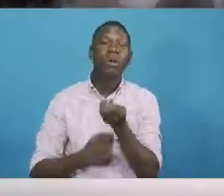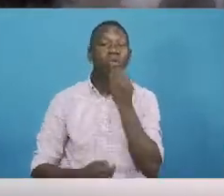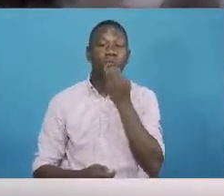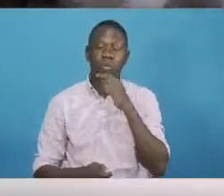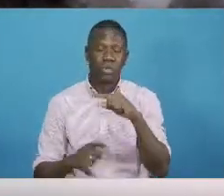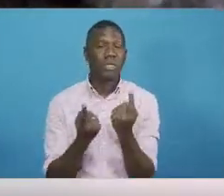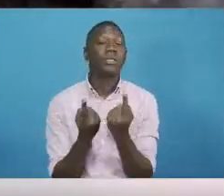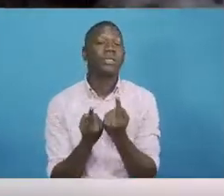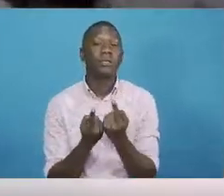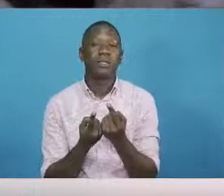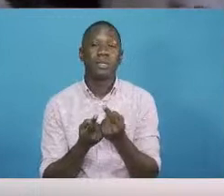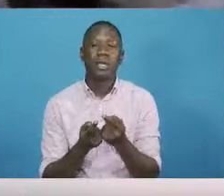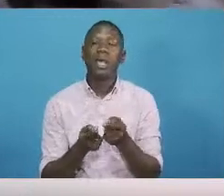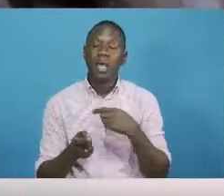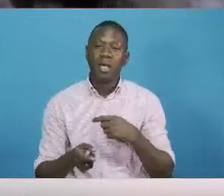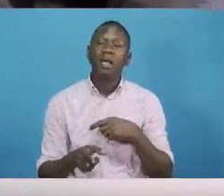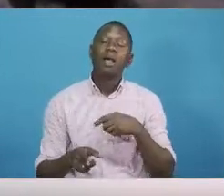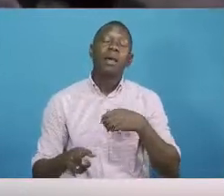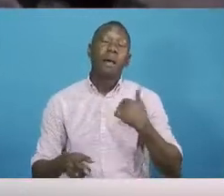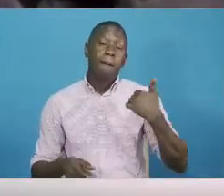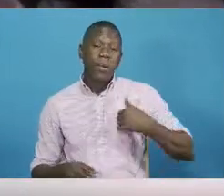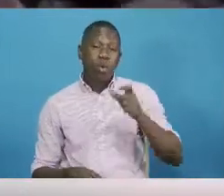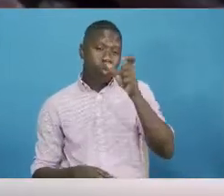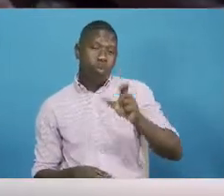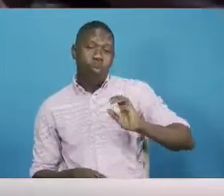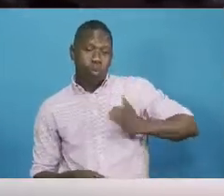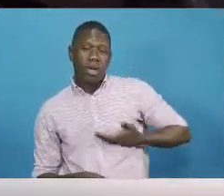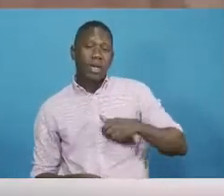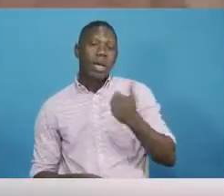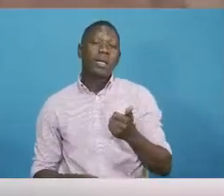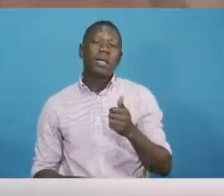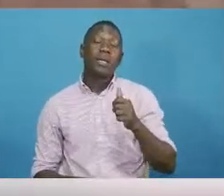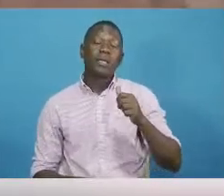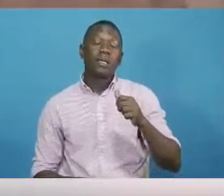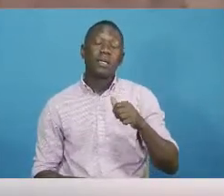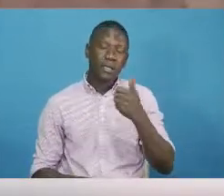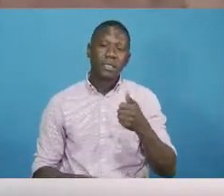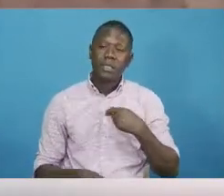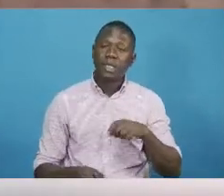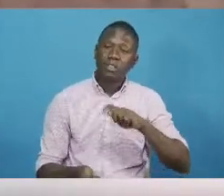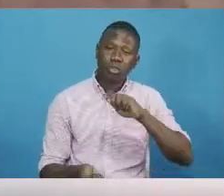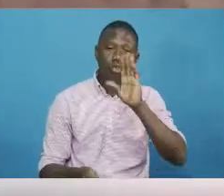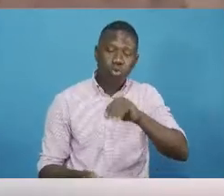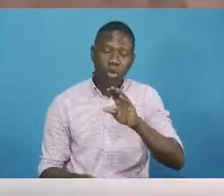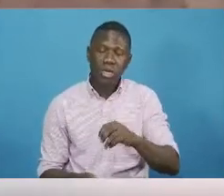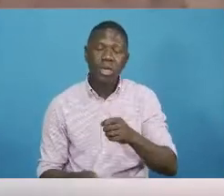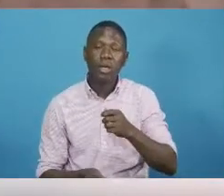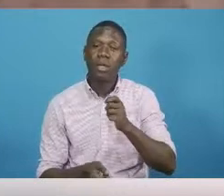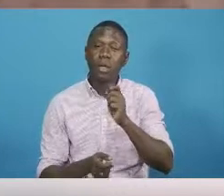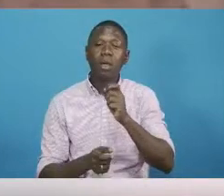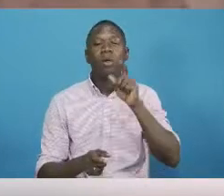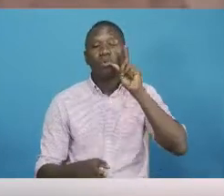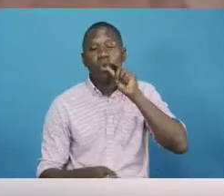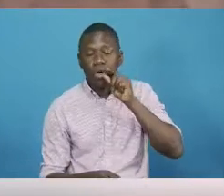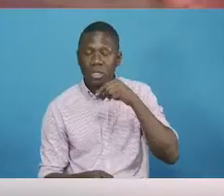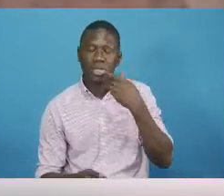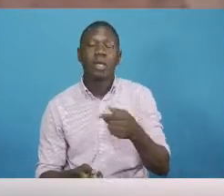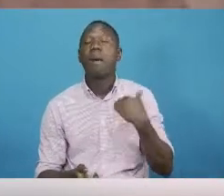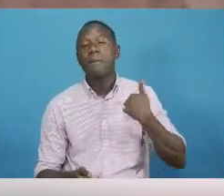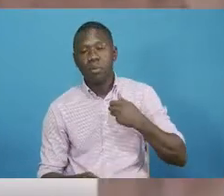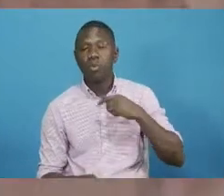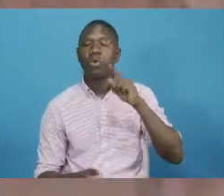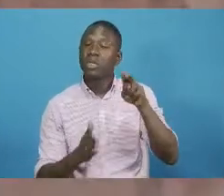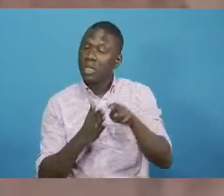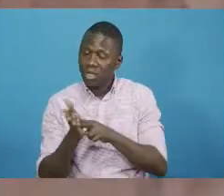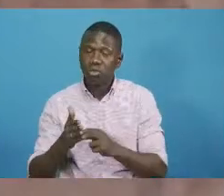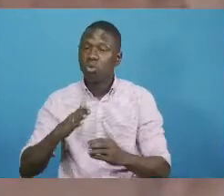A couple doing poultry farming, Kadei Koma and Abdullah Jada, says in transforming food systems in the Gambia, people need to depend on